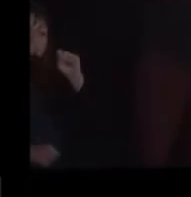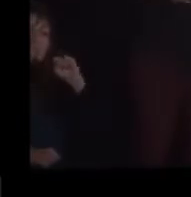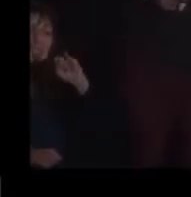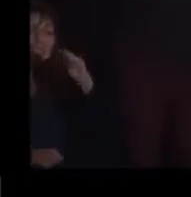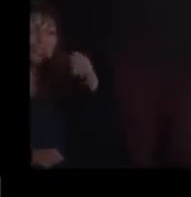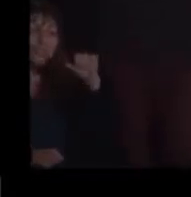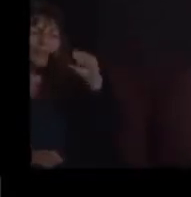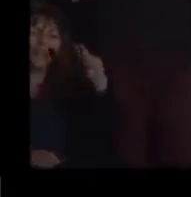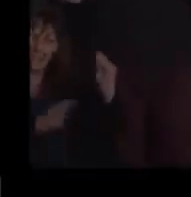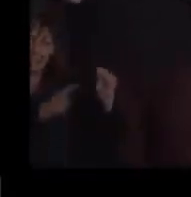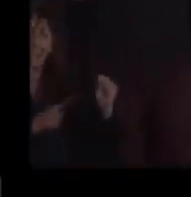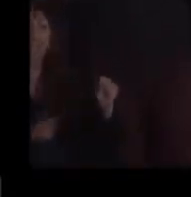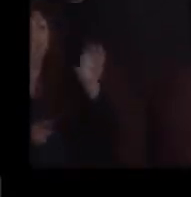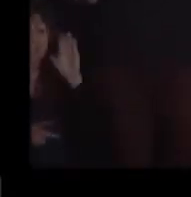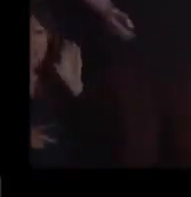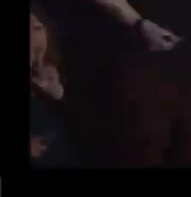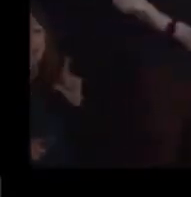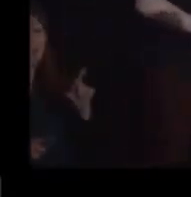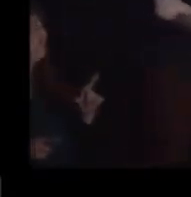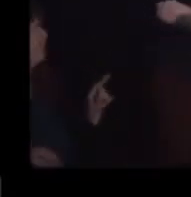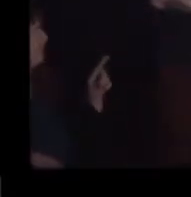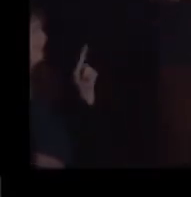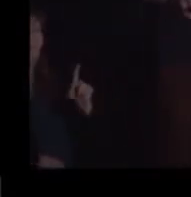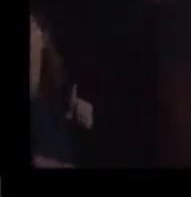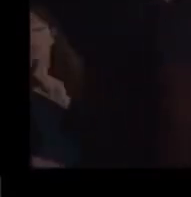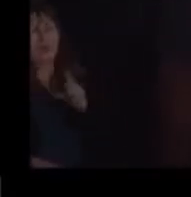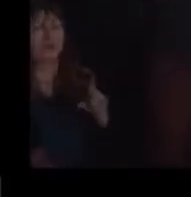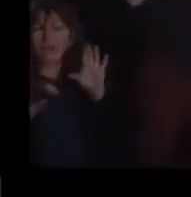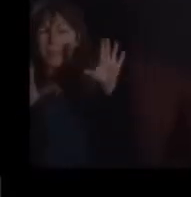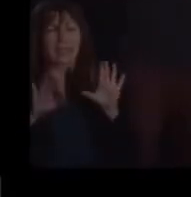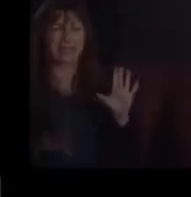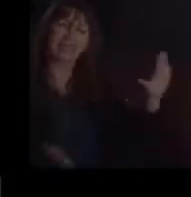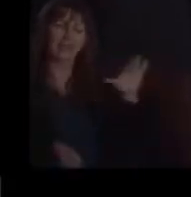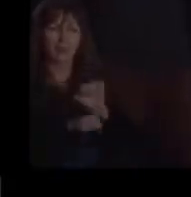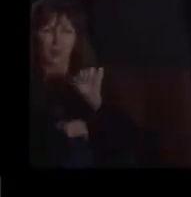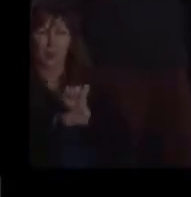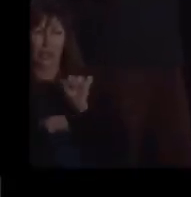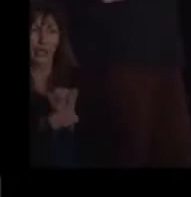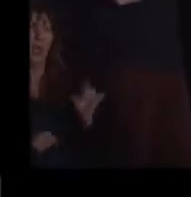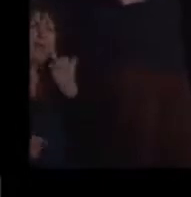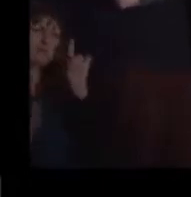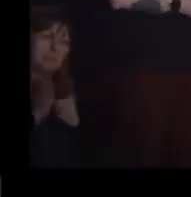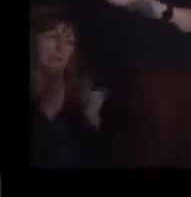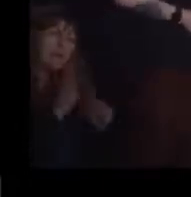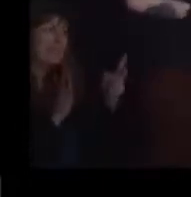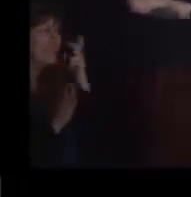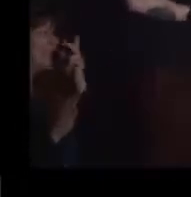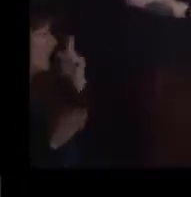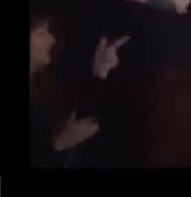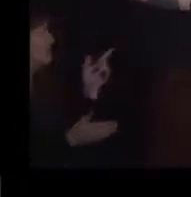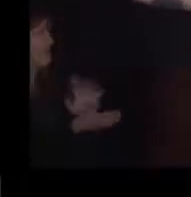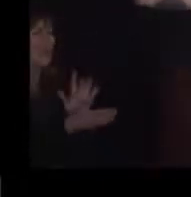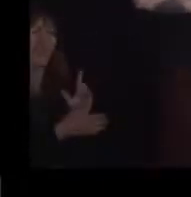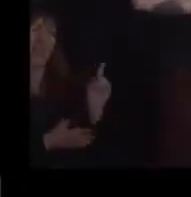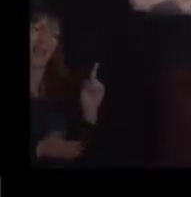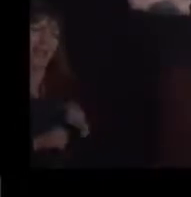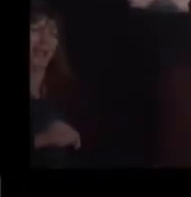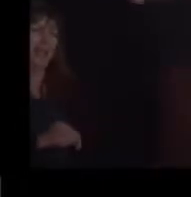intro. Mind-blowing, super, super cool. And I stumbled across his work because I dug deeper after seeing that clip and was just like,